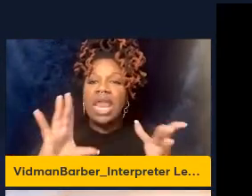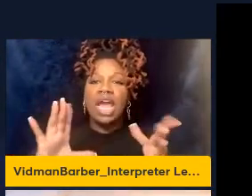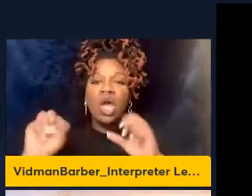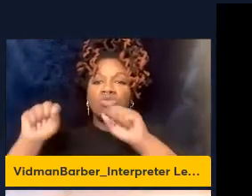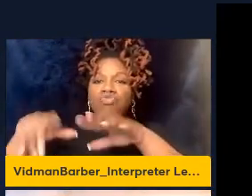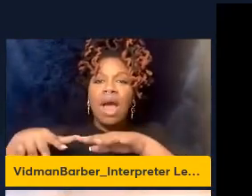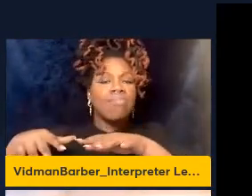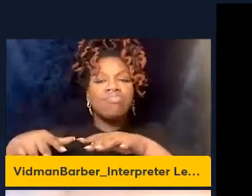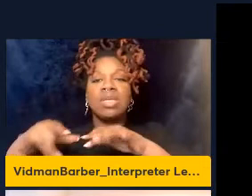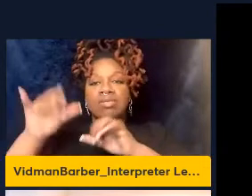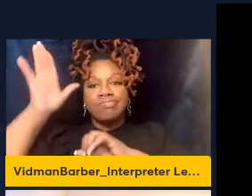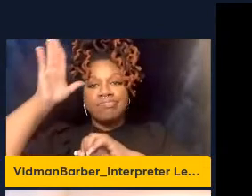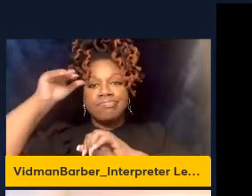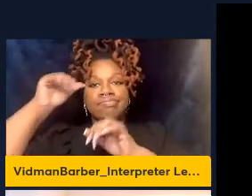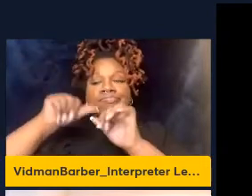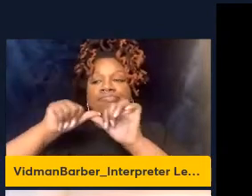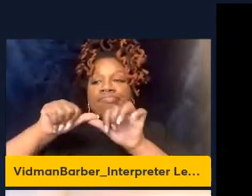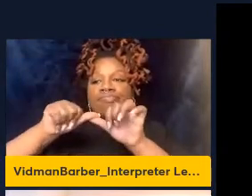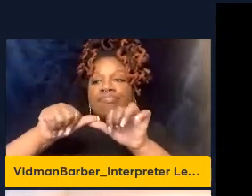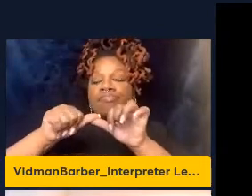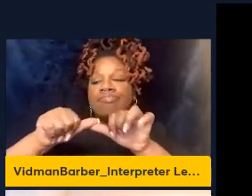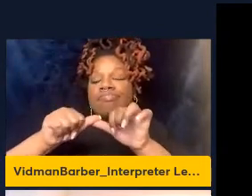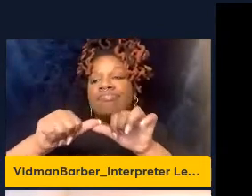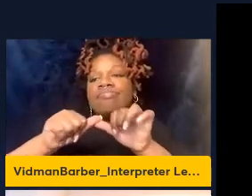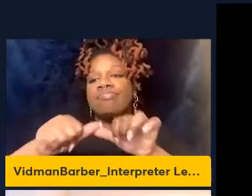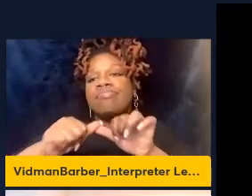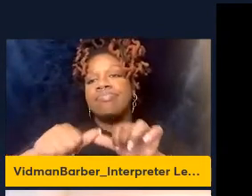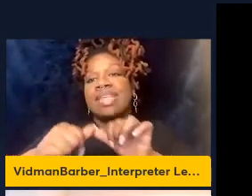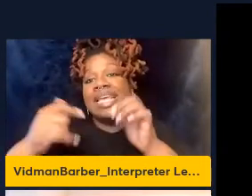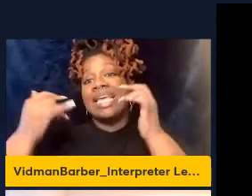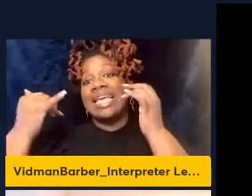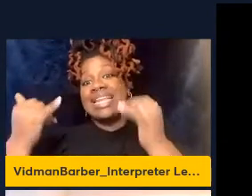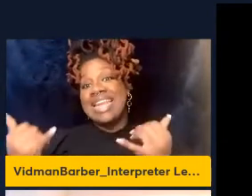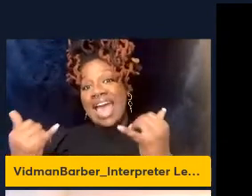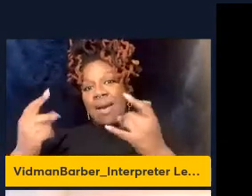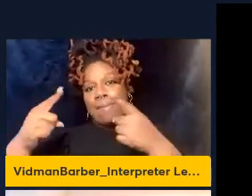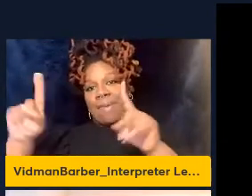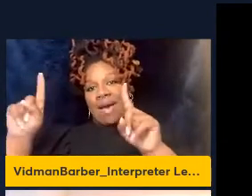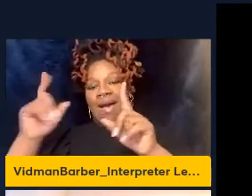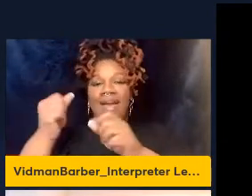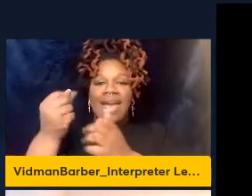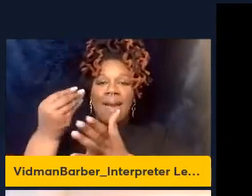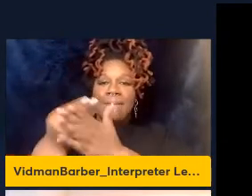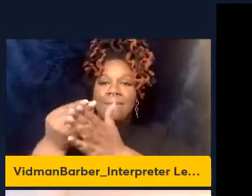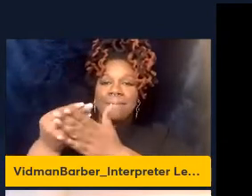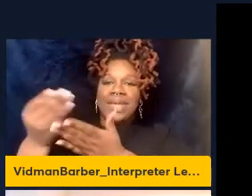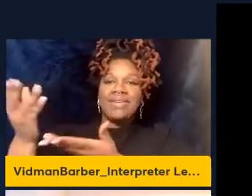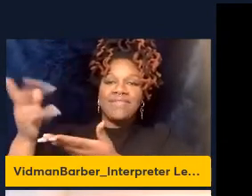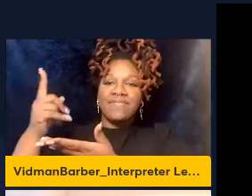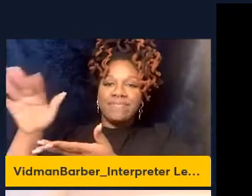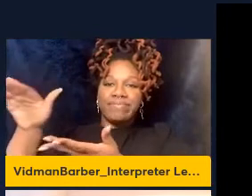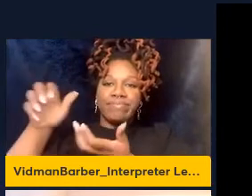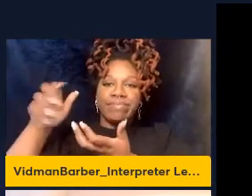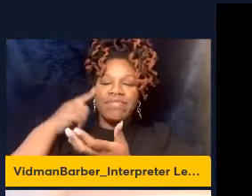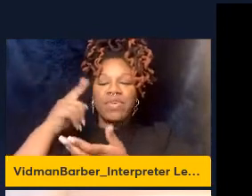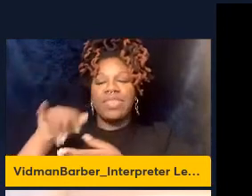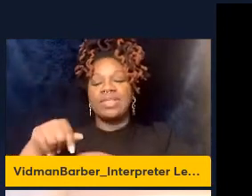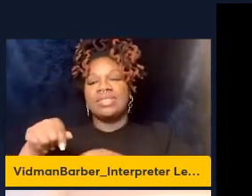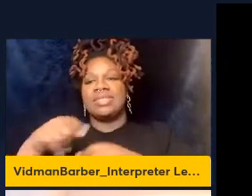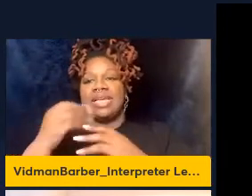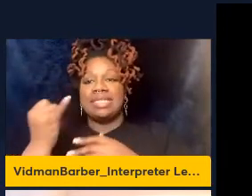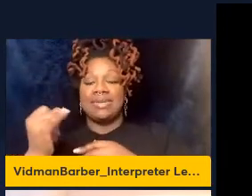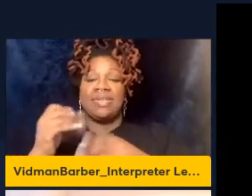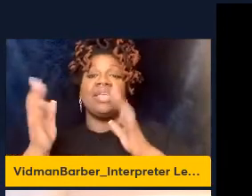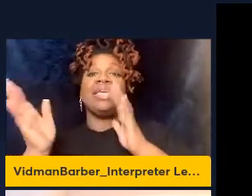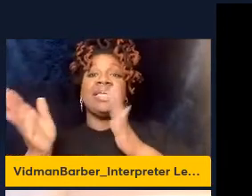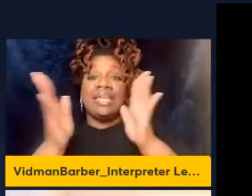and building a path forward. I was finally able to get funding for it when I was independent investigator. So in my laboratory, I